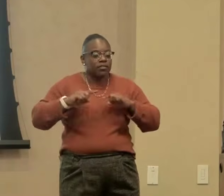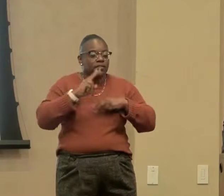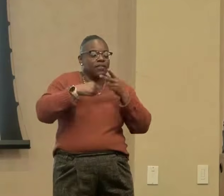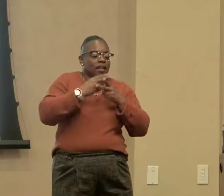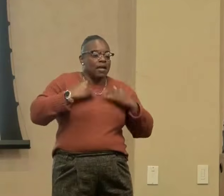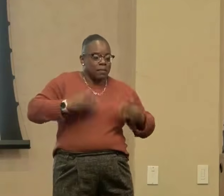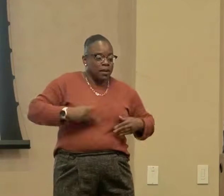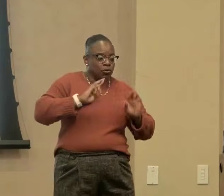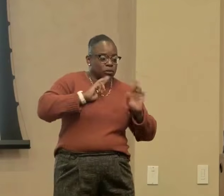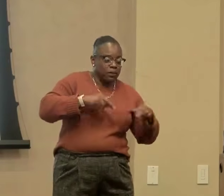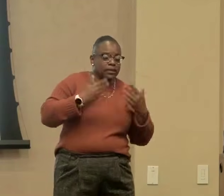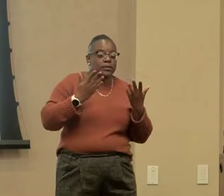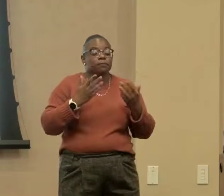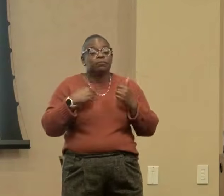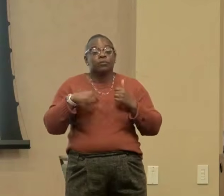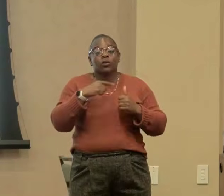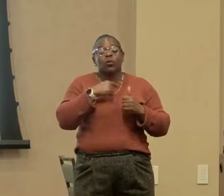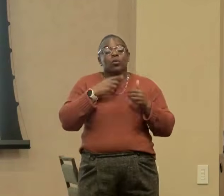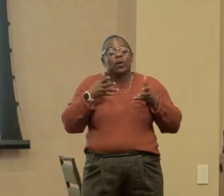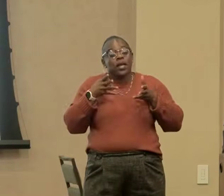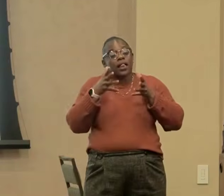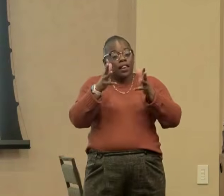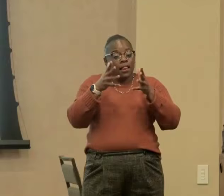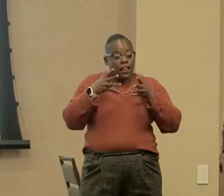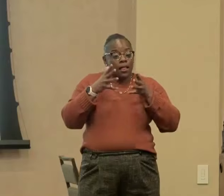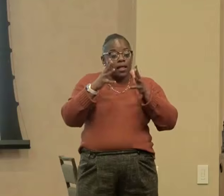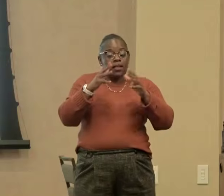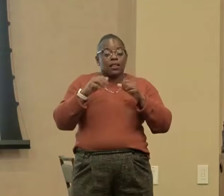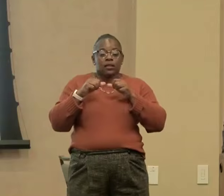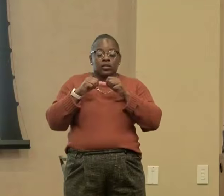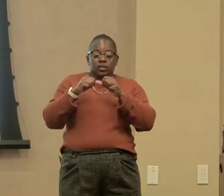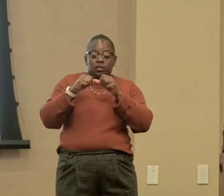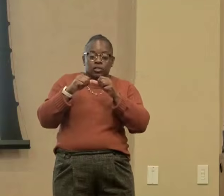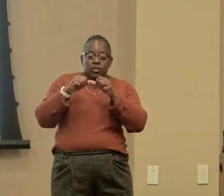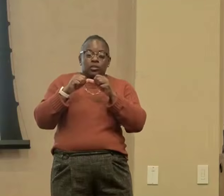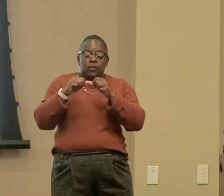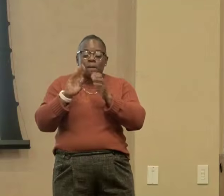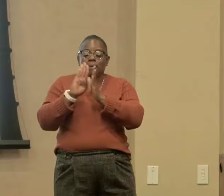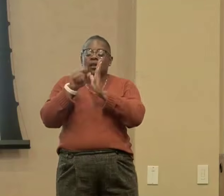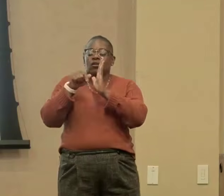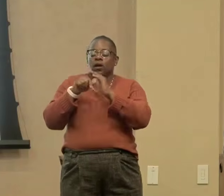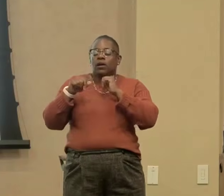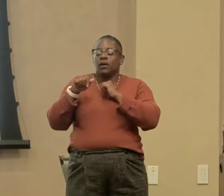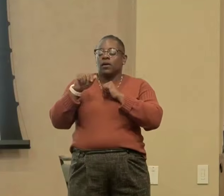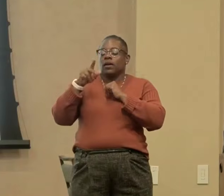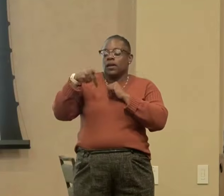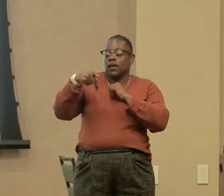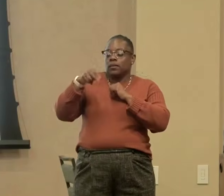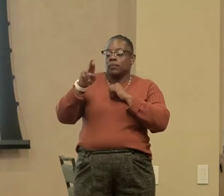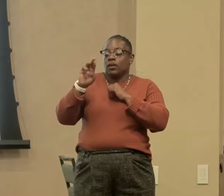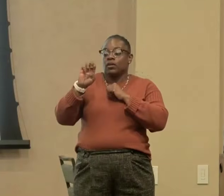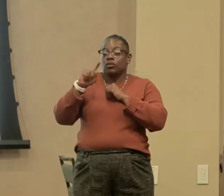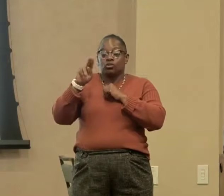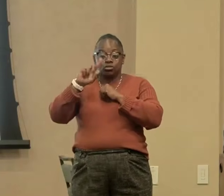responses. We do allow continuation of background Plaquenil and prednisone, only up to 10 mg per